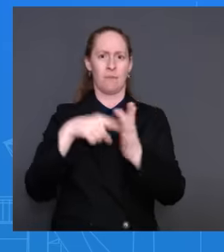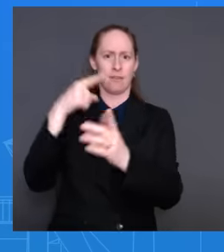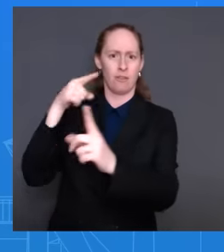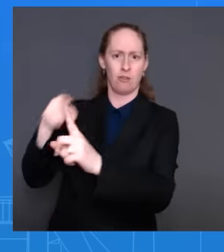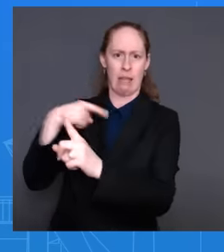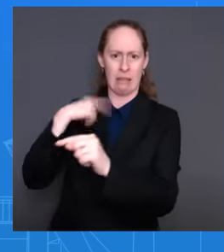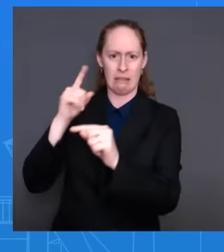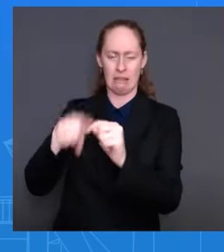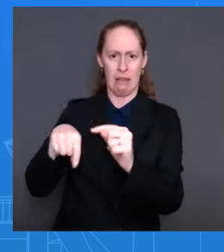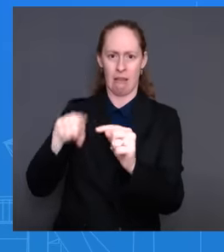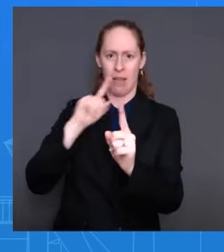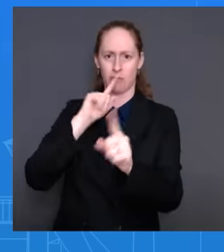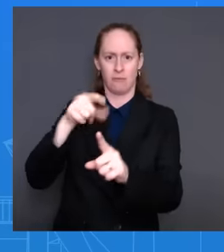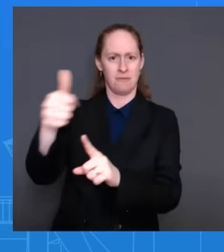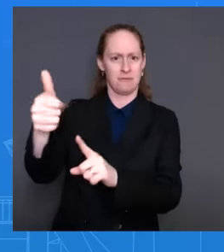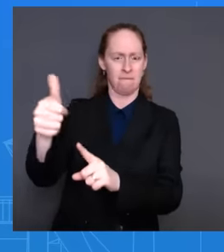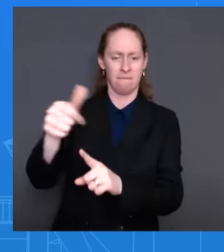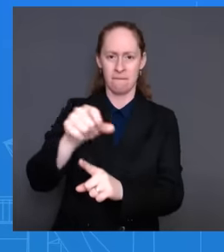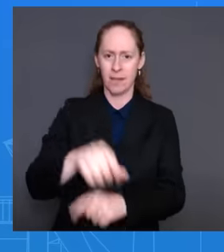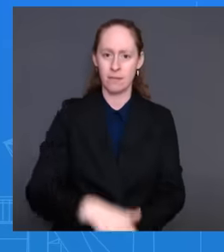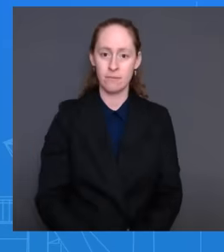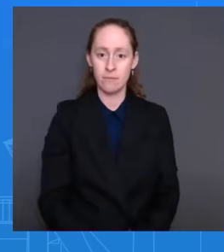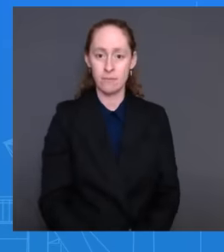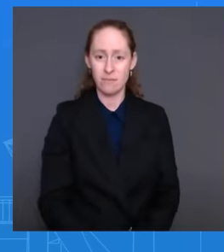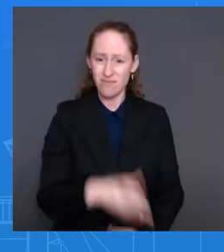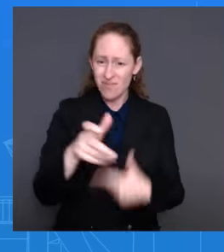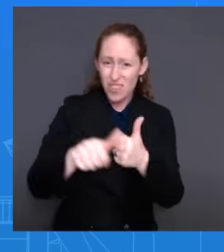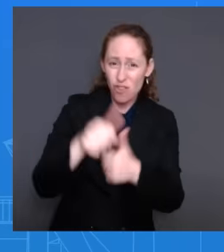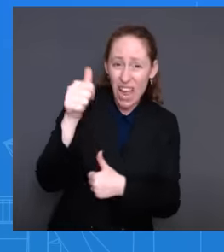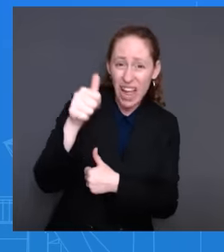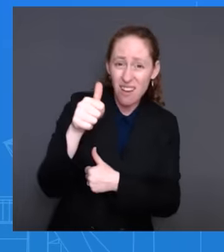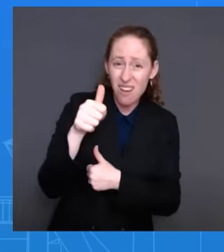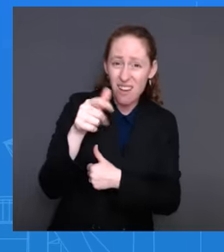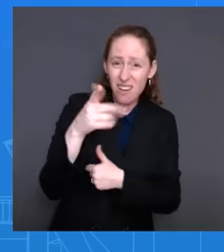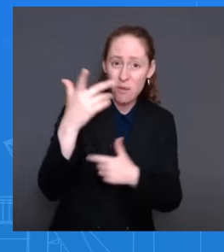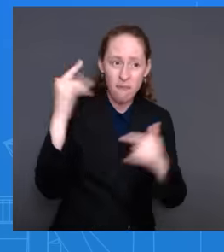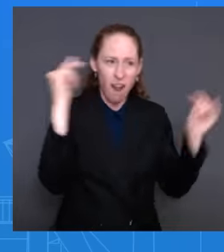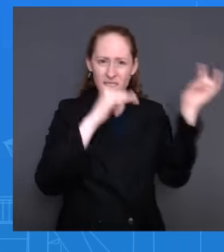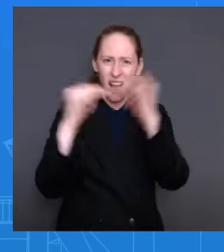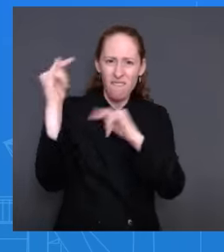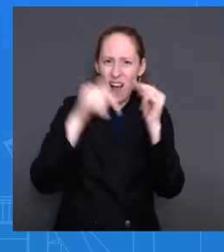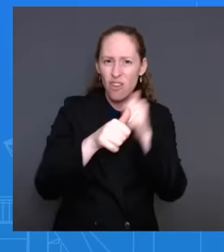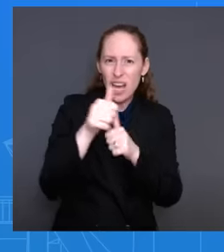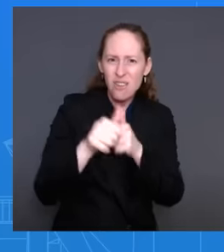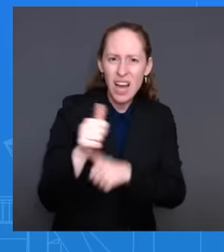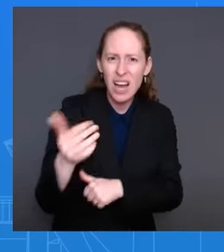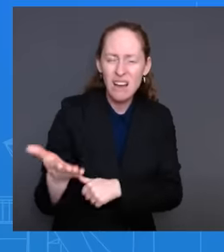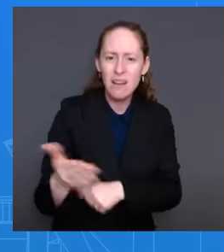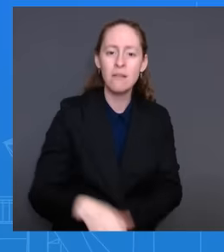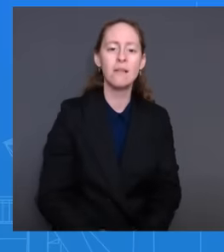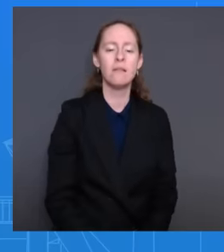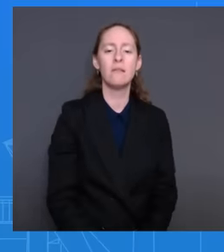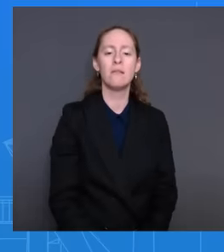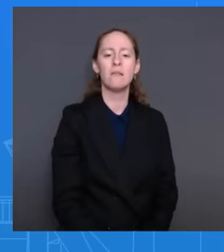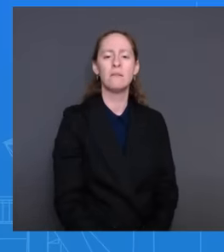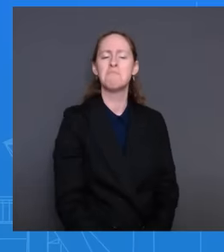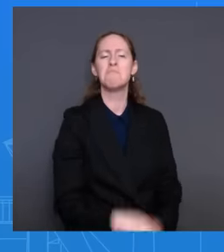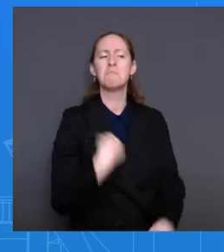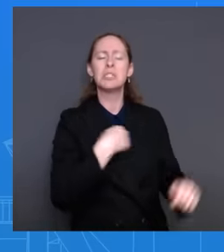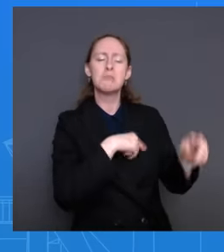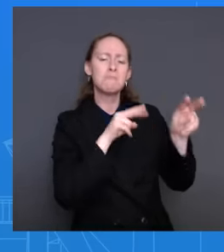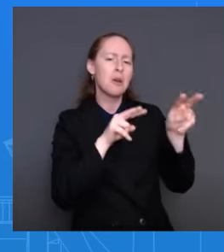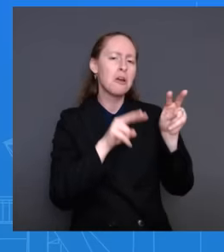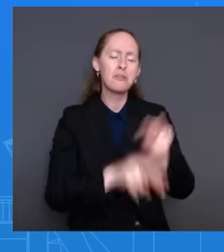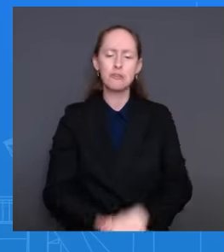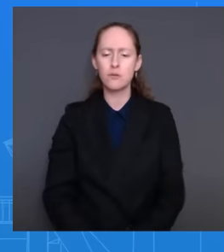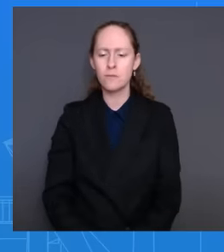comment on that at this time. But clearly, these are things that we keep an eye on. Can I ask you a question from the back? Thank you so much.